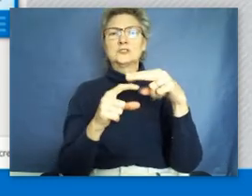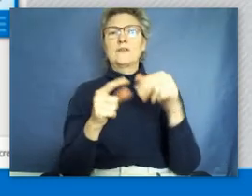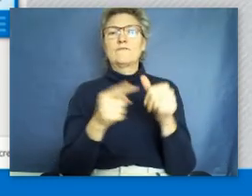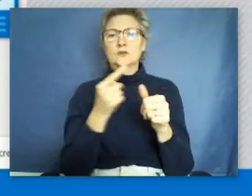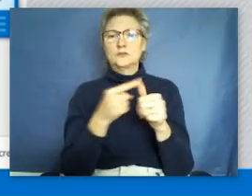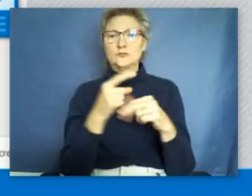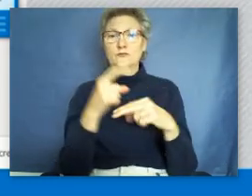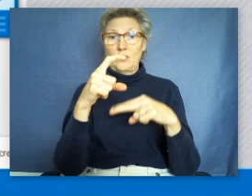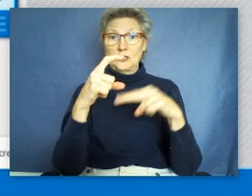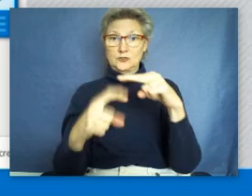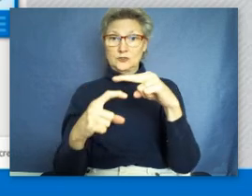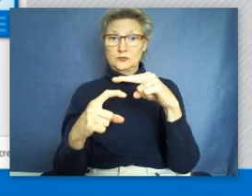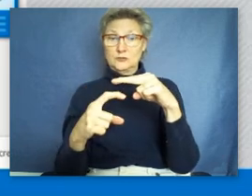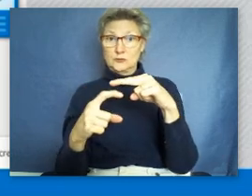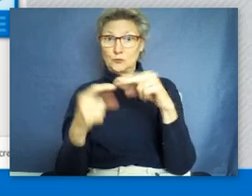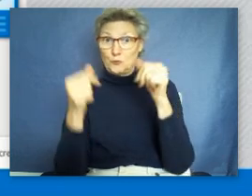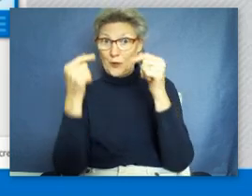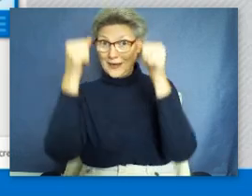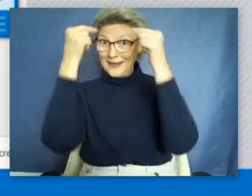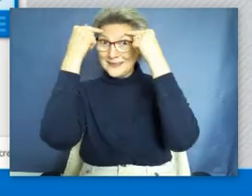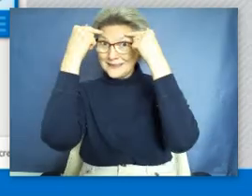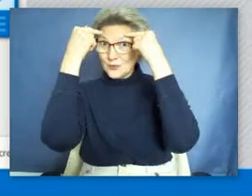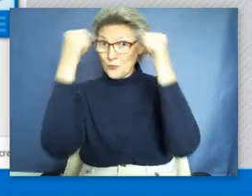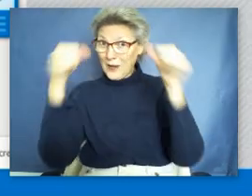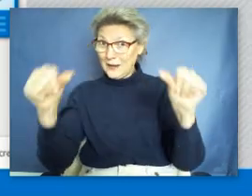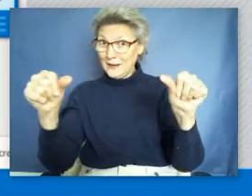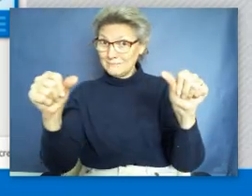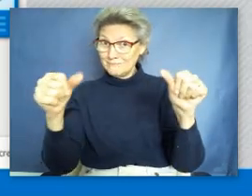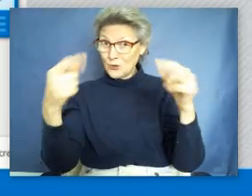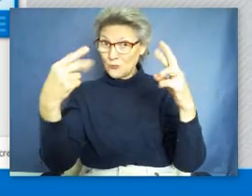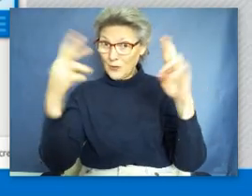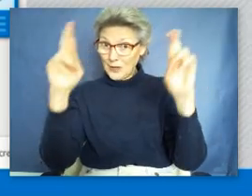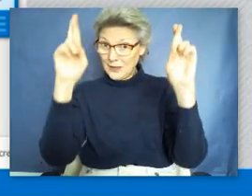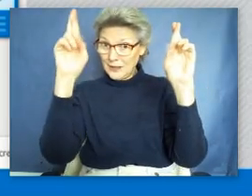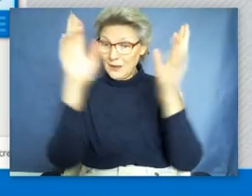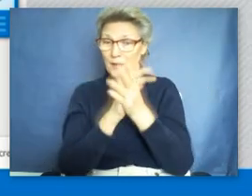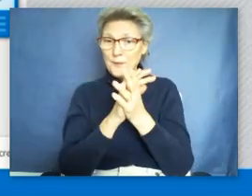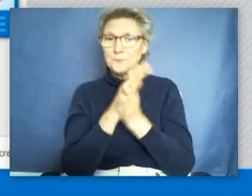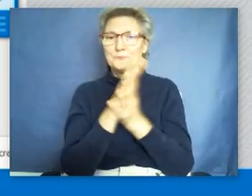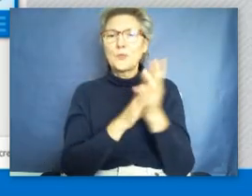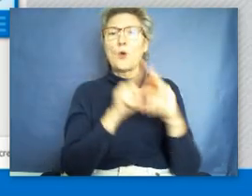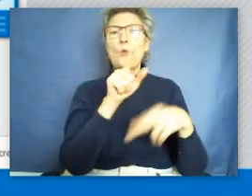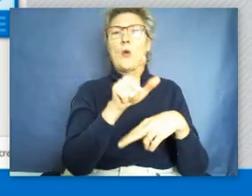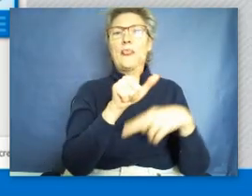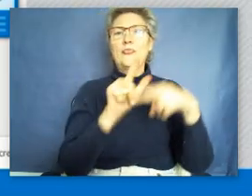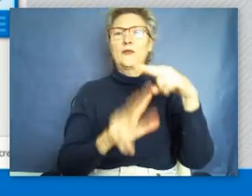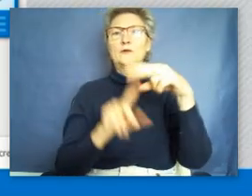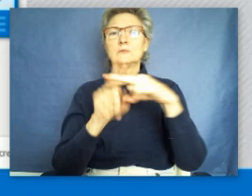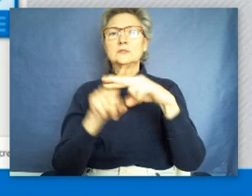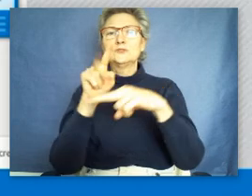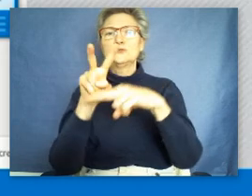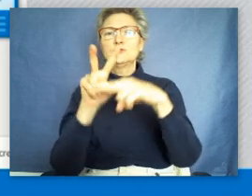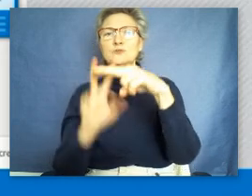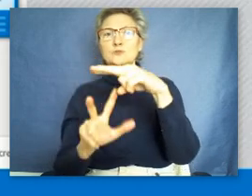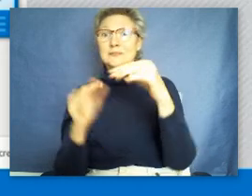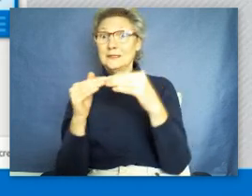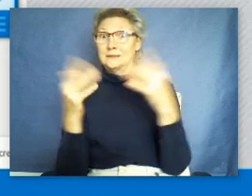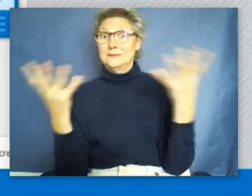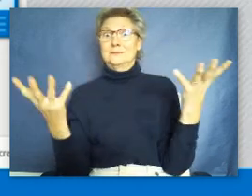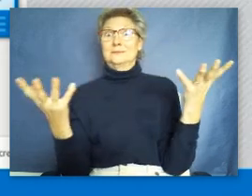got your math brain ready? Awesome. 1/3 plus 2/3